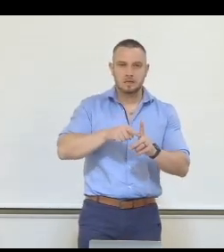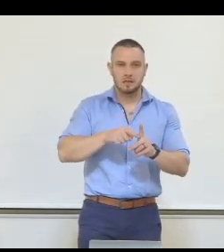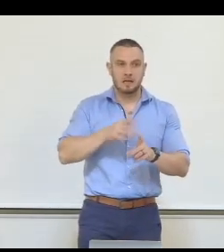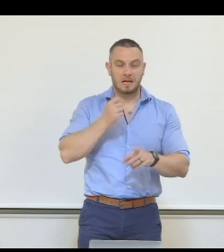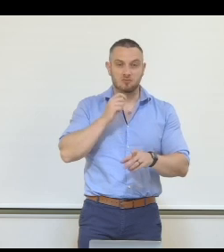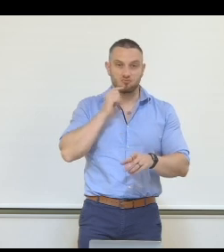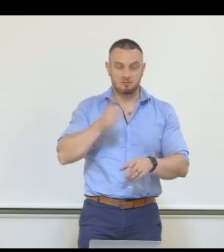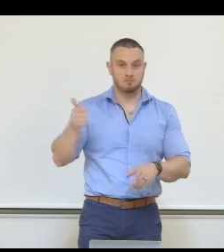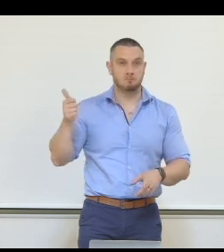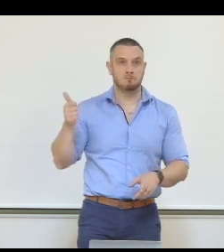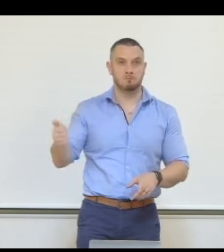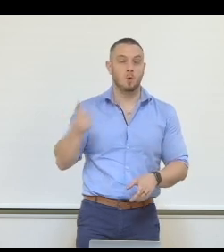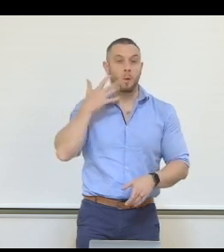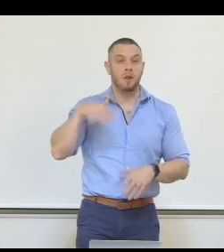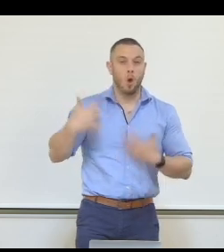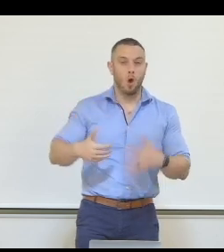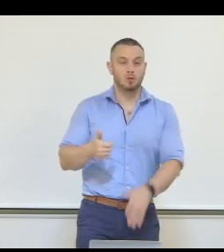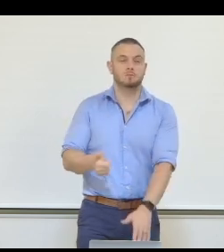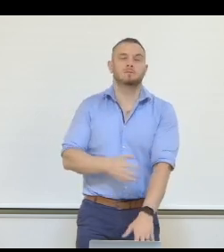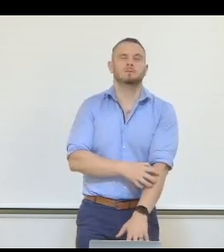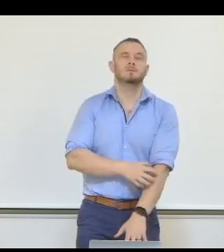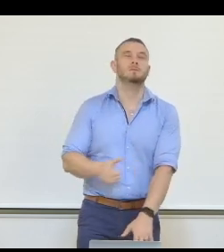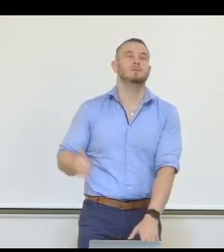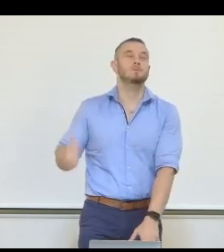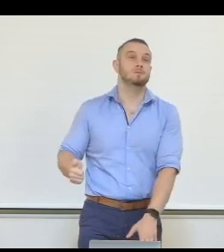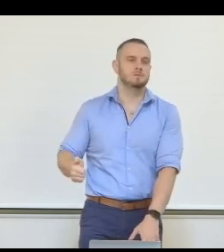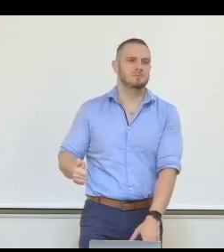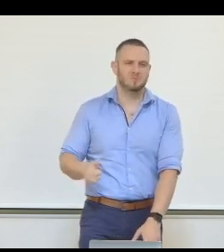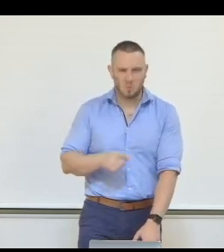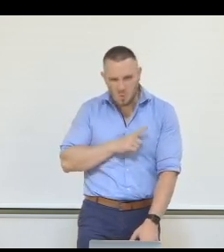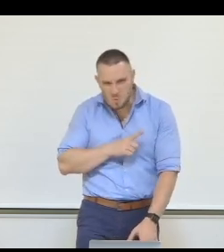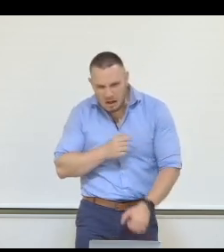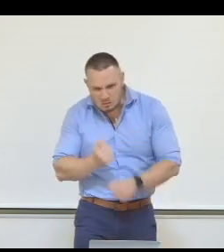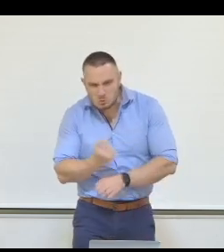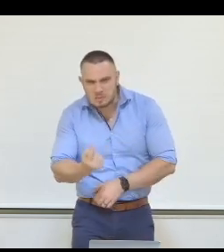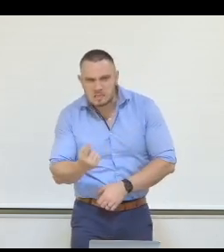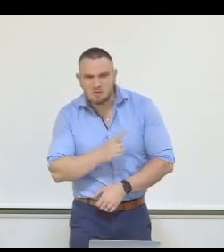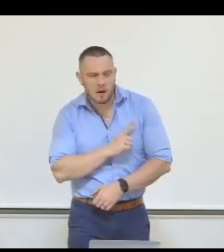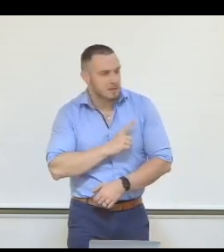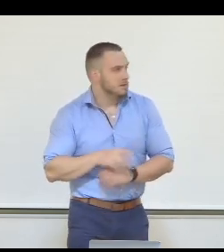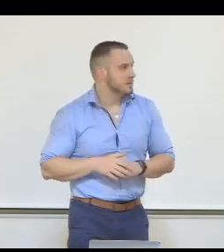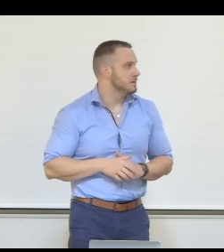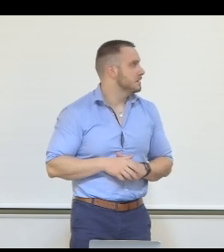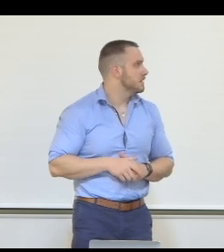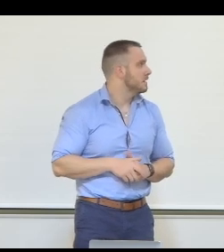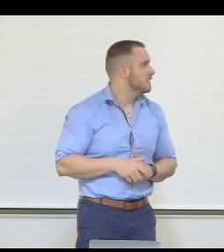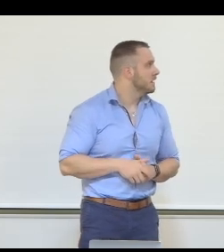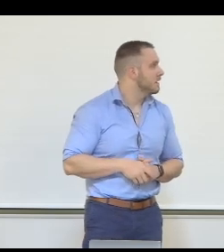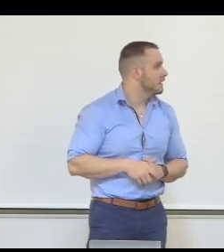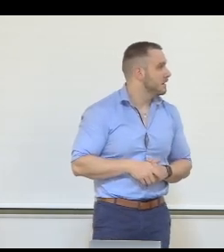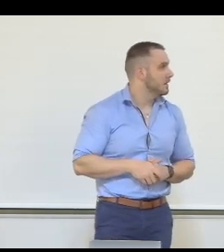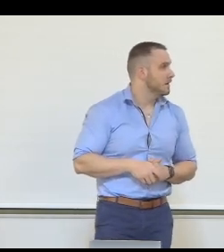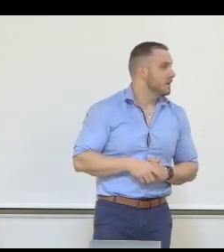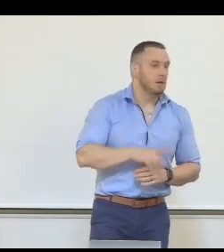button, and I have to press it when it hurts. And you would ask, why would you do that to yourself? Well, actually, because I